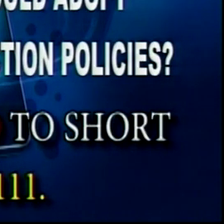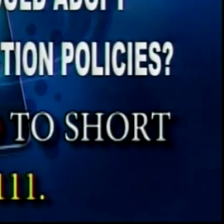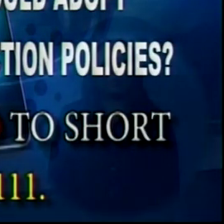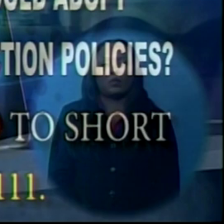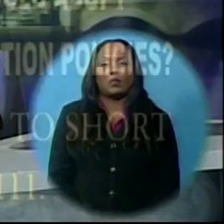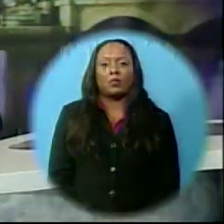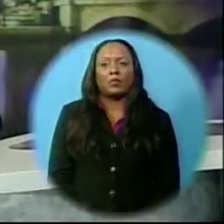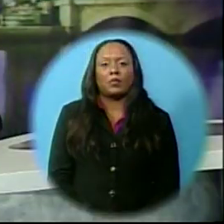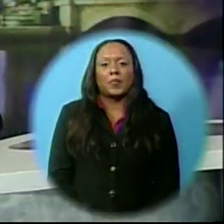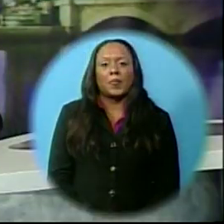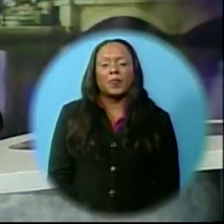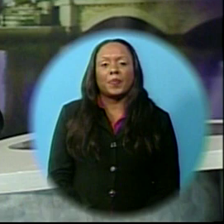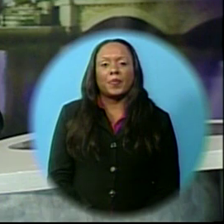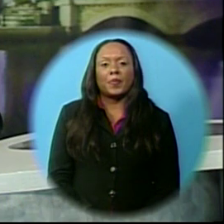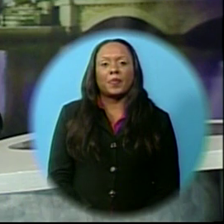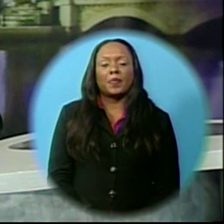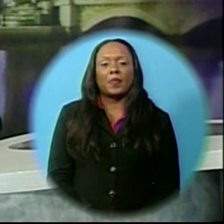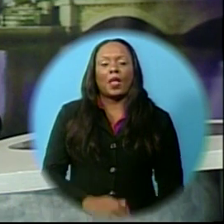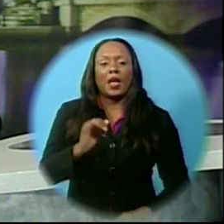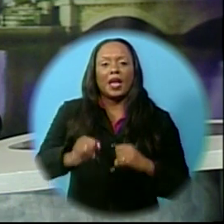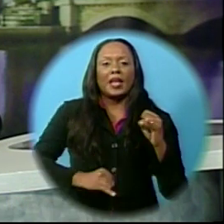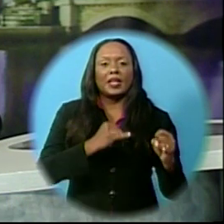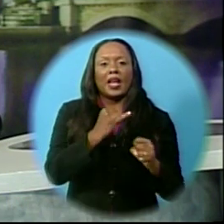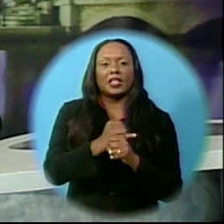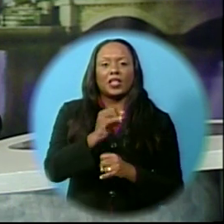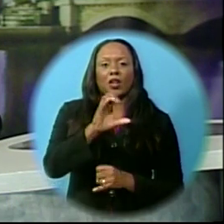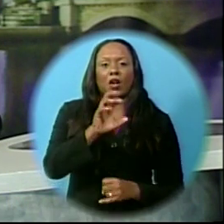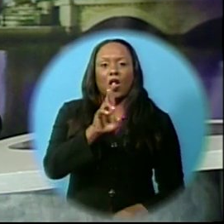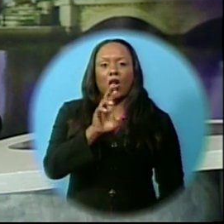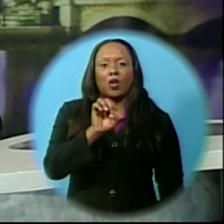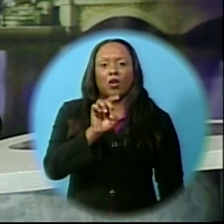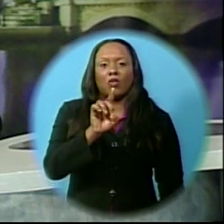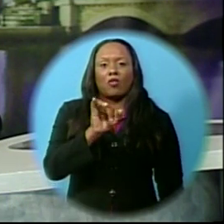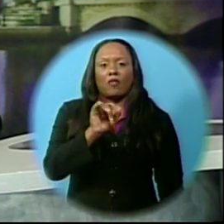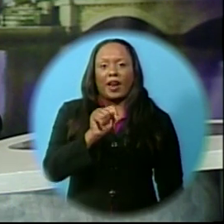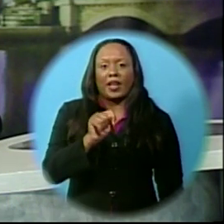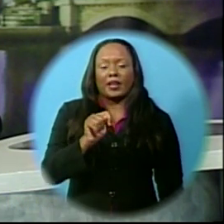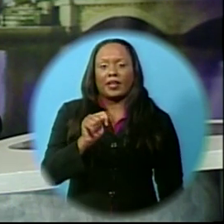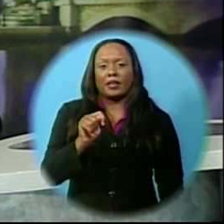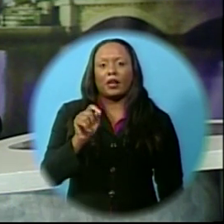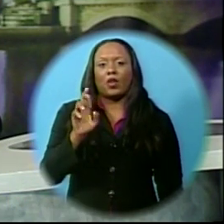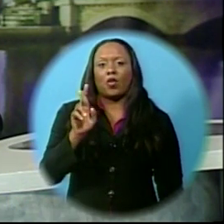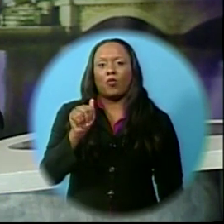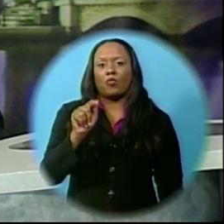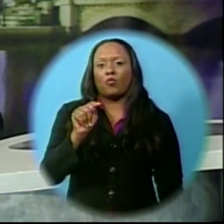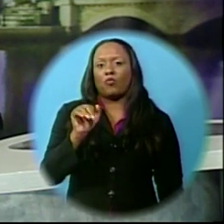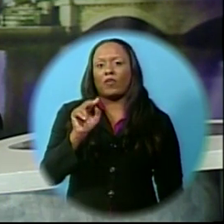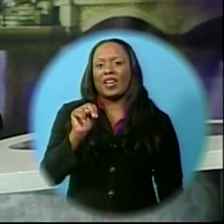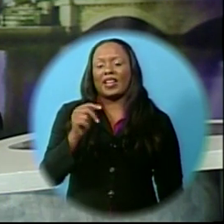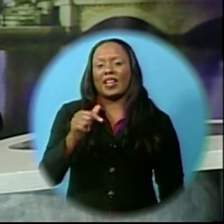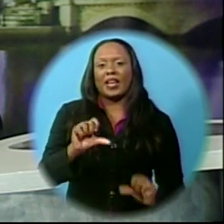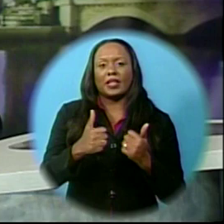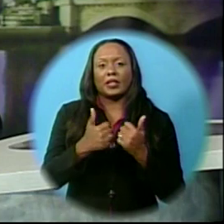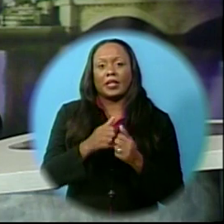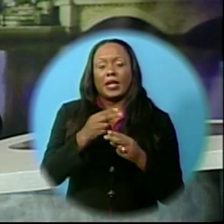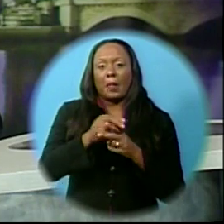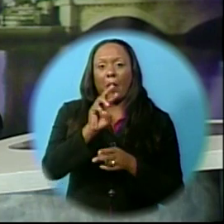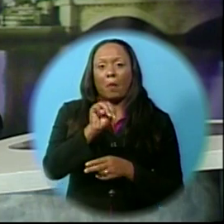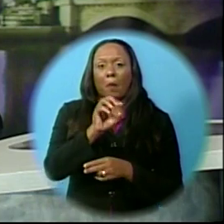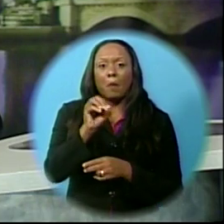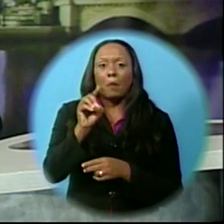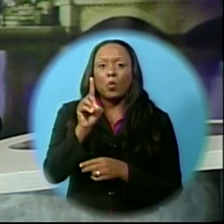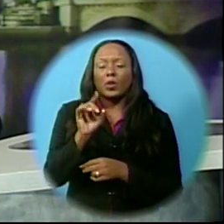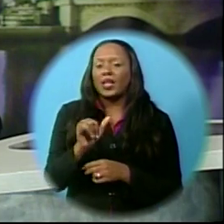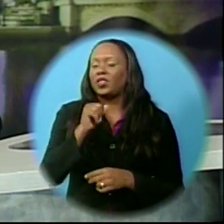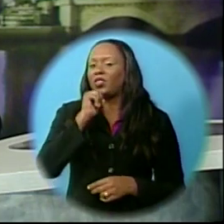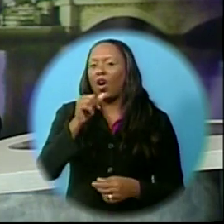news. International credit rating agencies MURI Investment Services is disagreeing with the central bank's